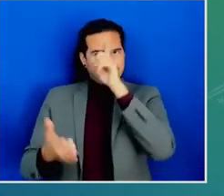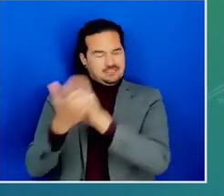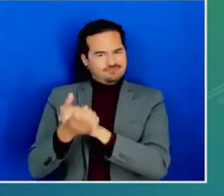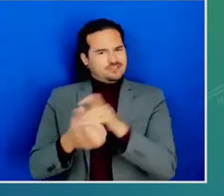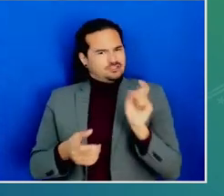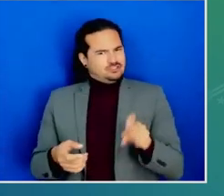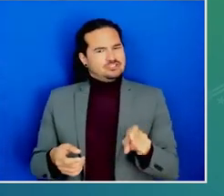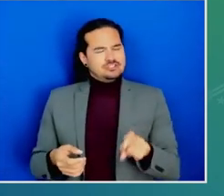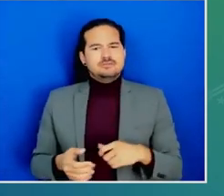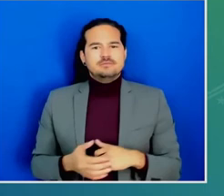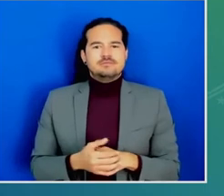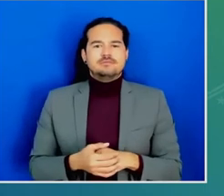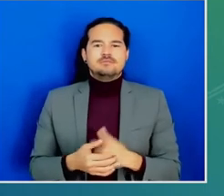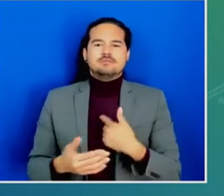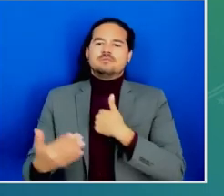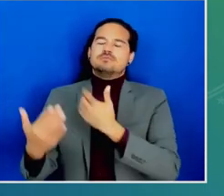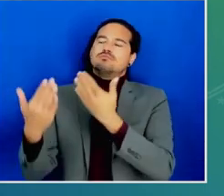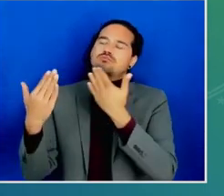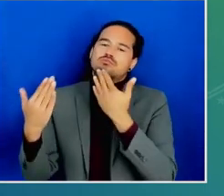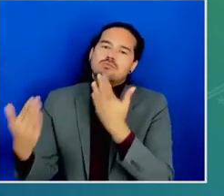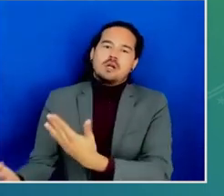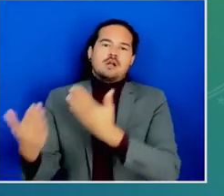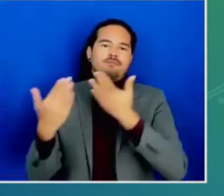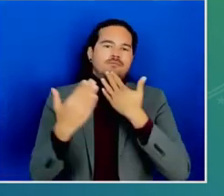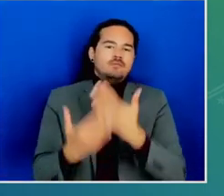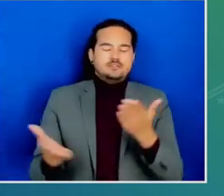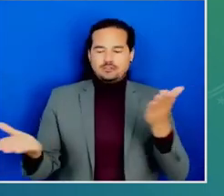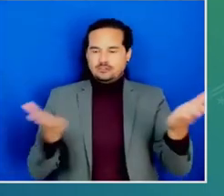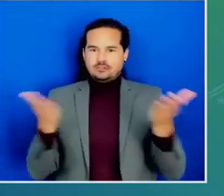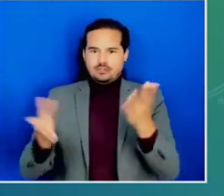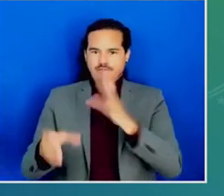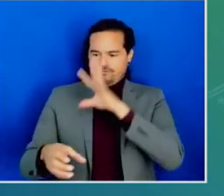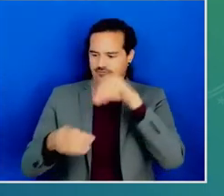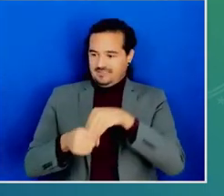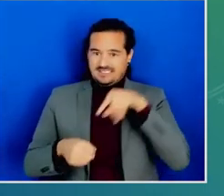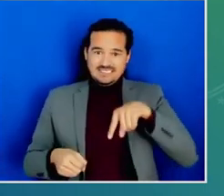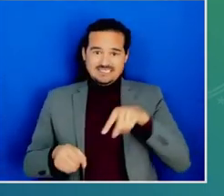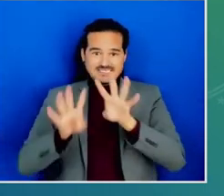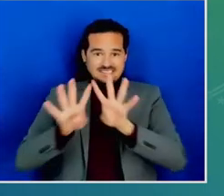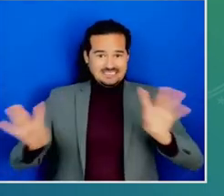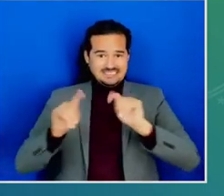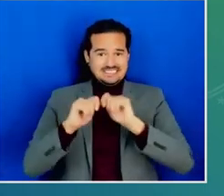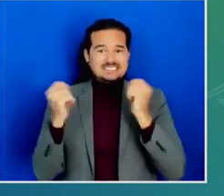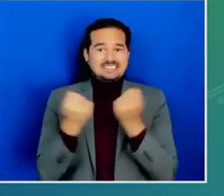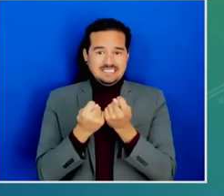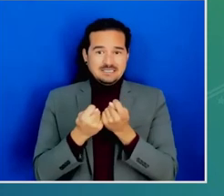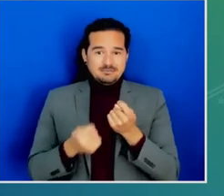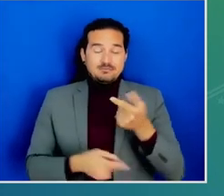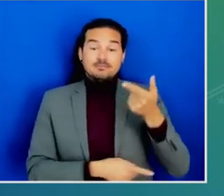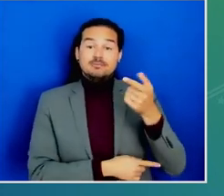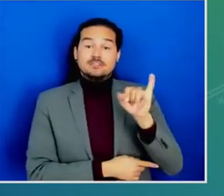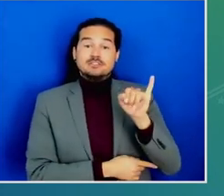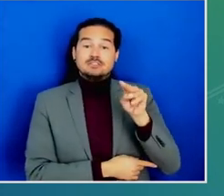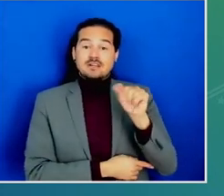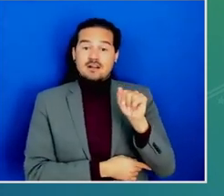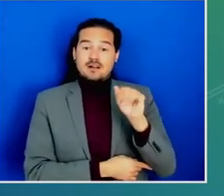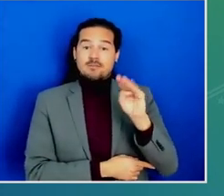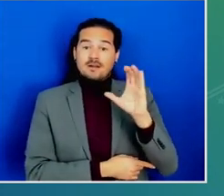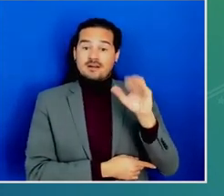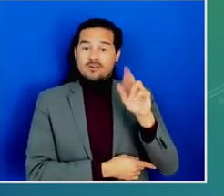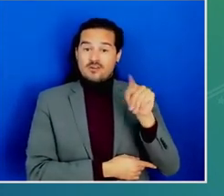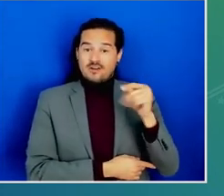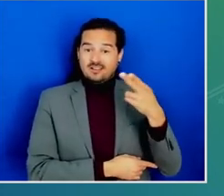I am so grateful to be serving alongside the team you have assembled. Grateful for Gina